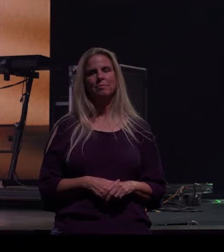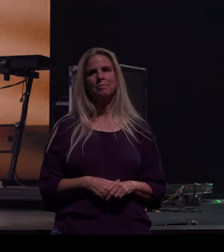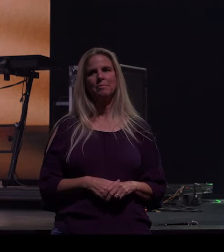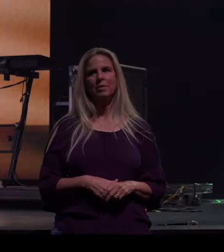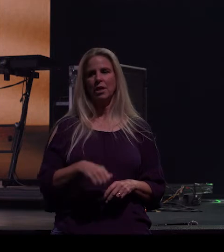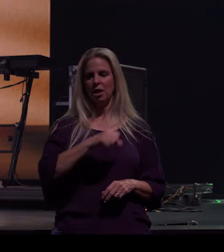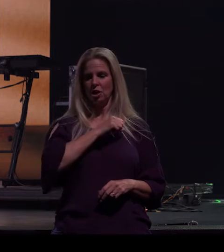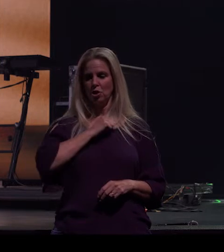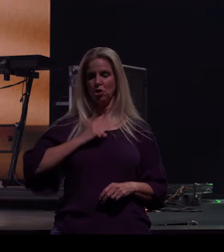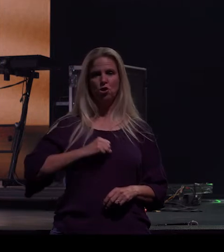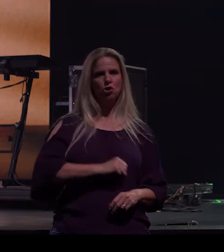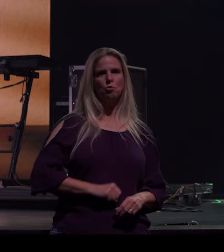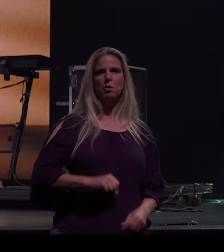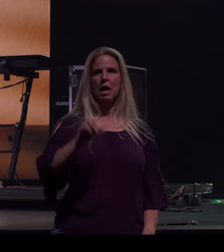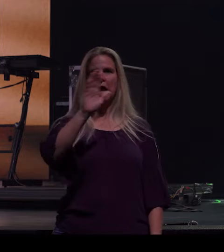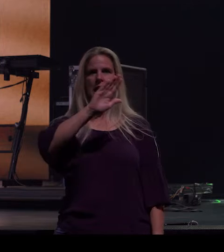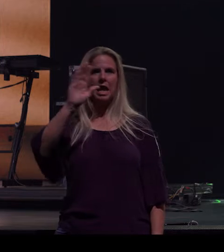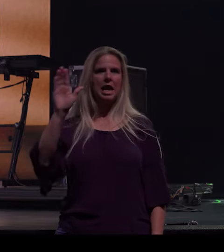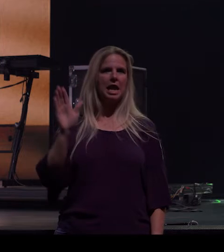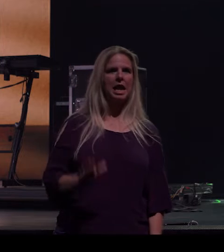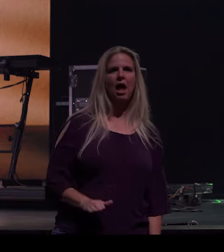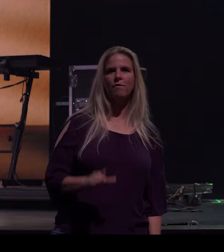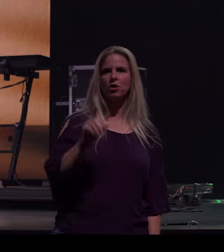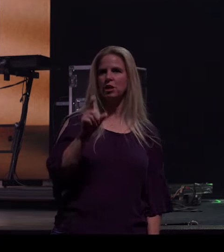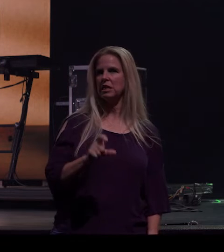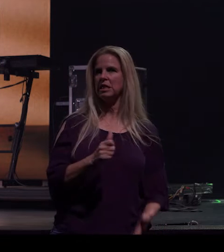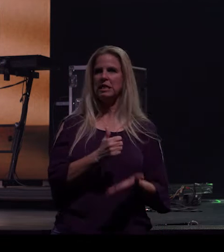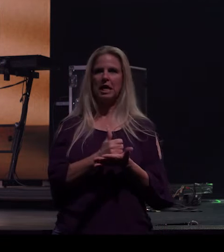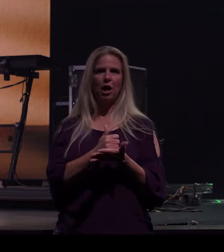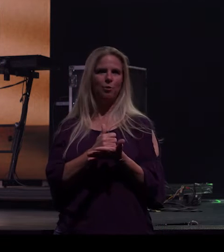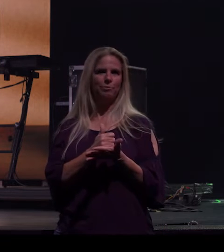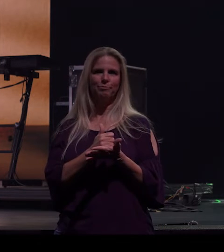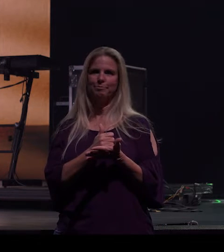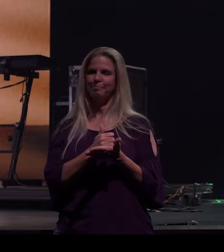Superman never asked for help. He didn't need help.